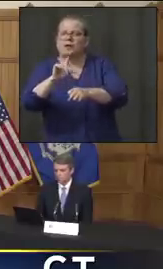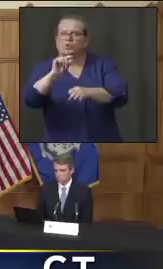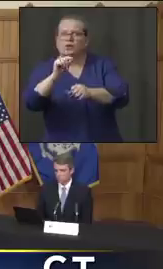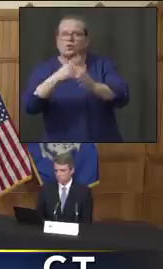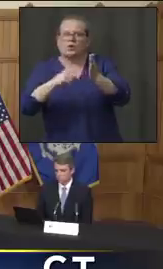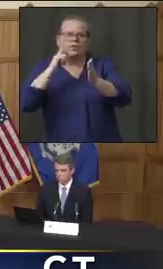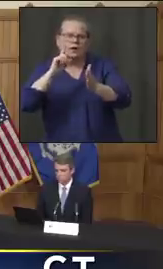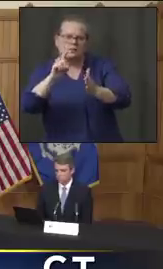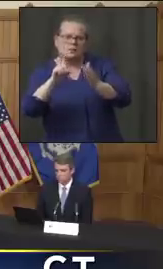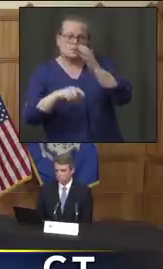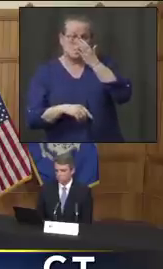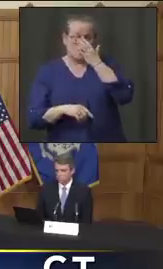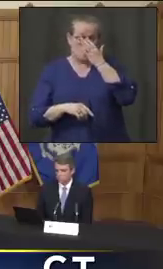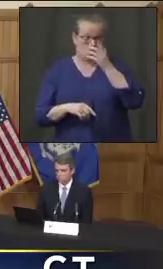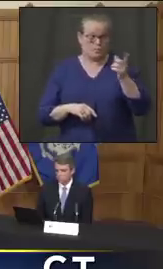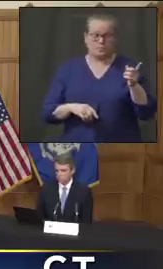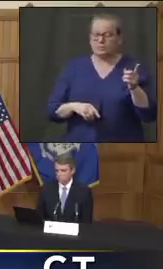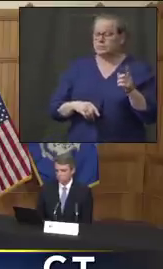Unmute.